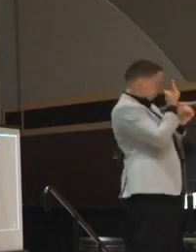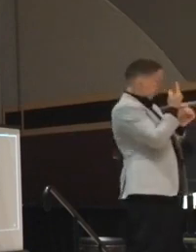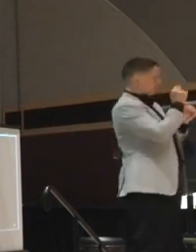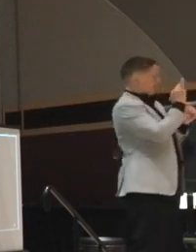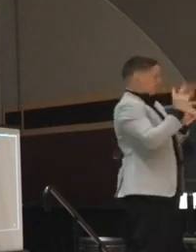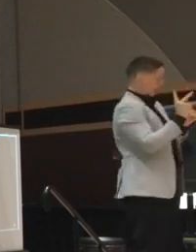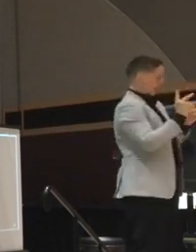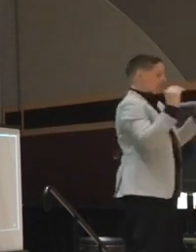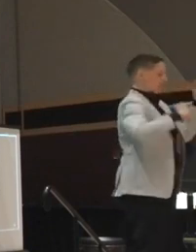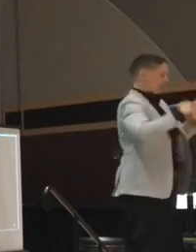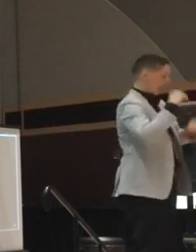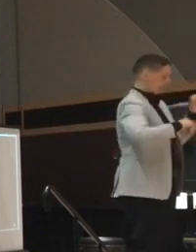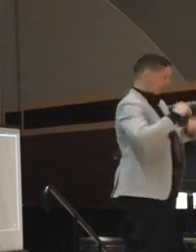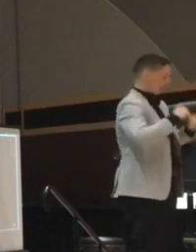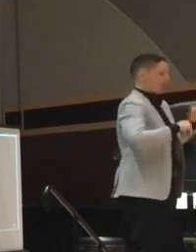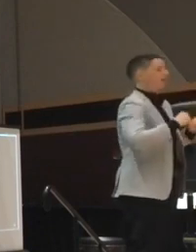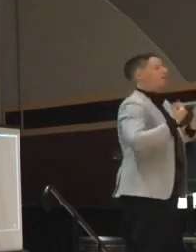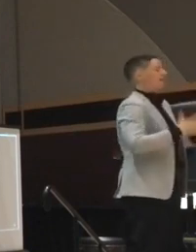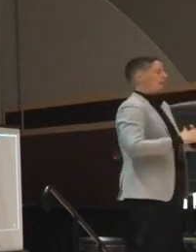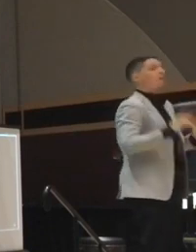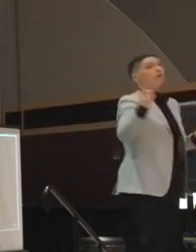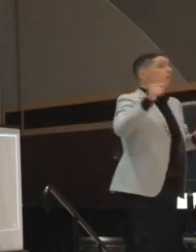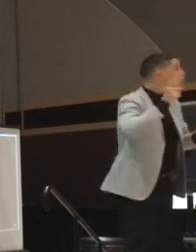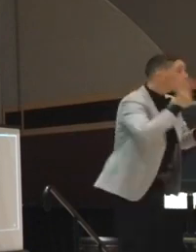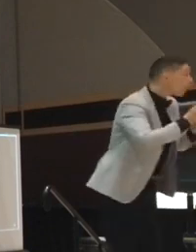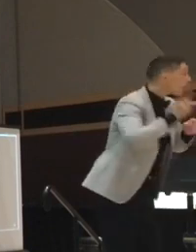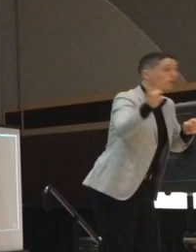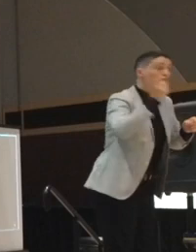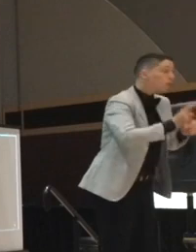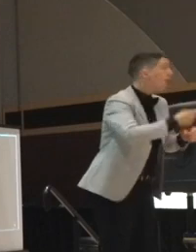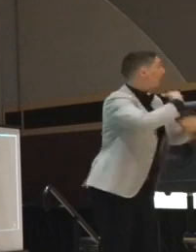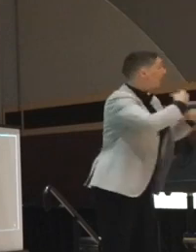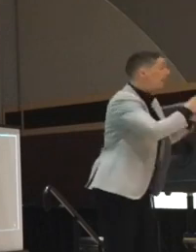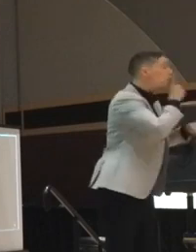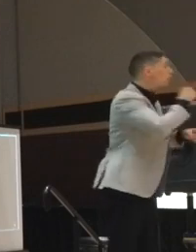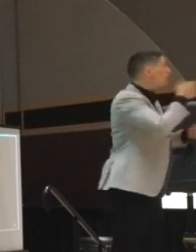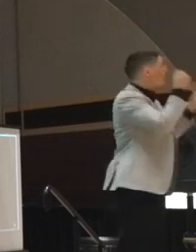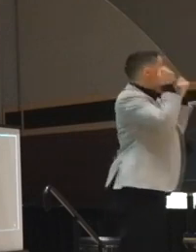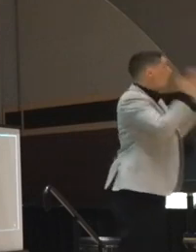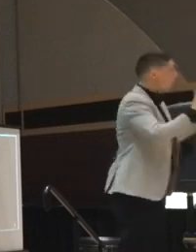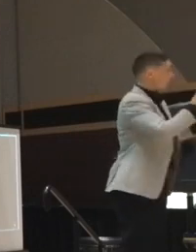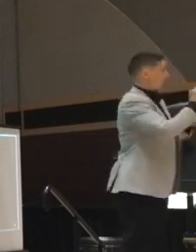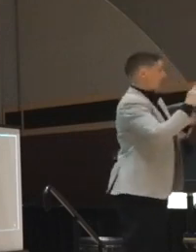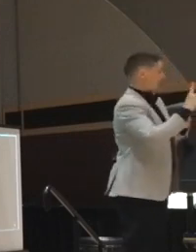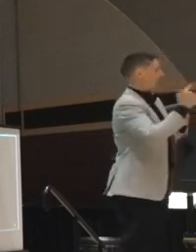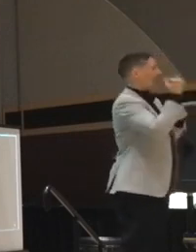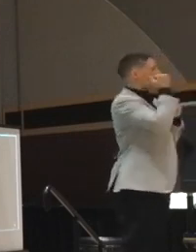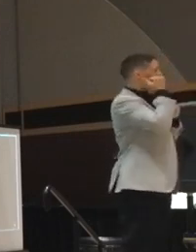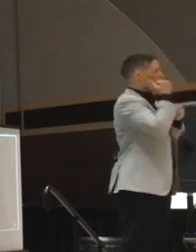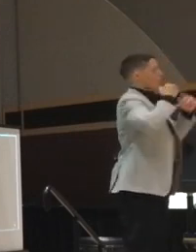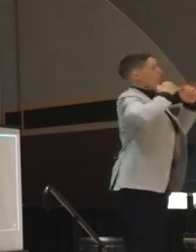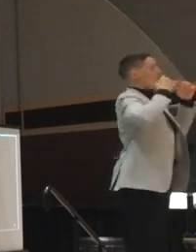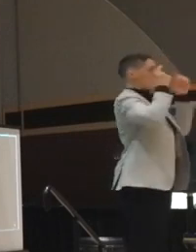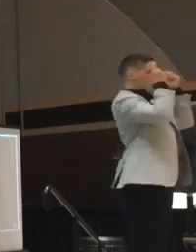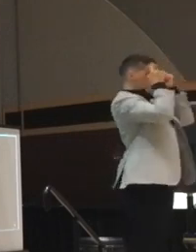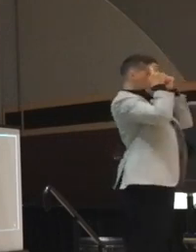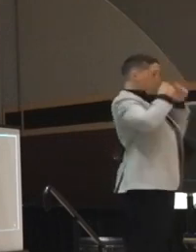it gradually and be careful about the multitasking. See, because the problem is if you're a small processor, multitasking is a